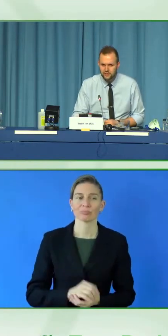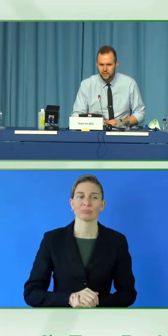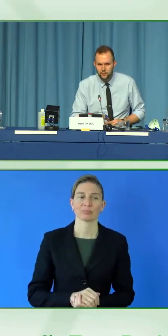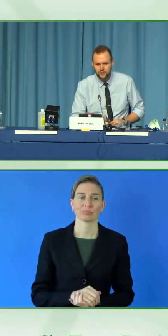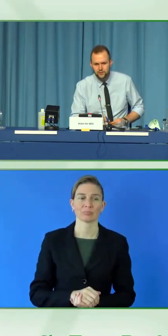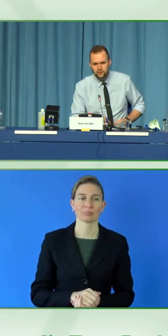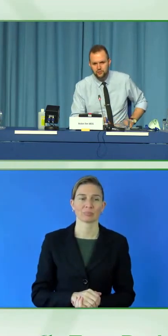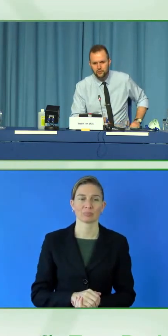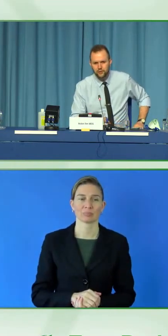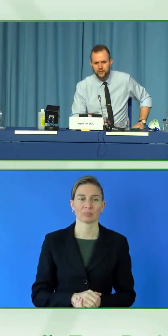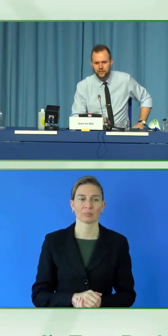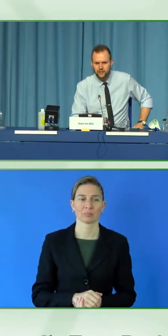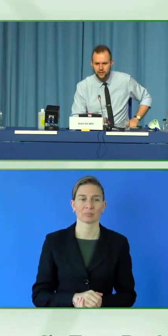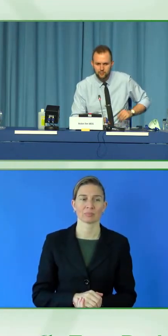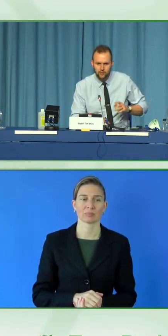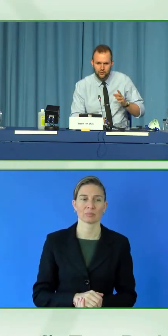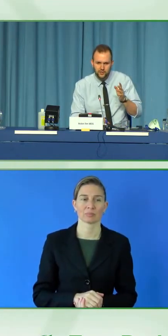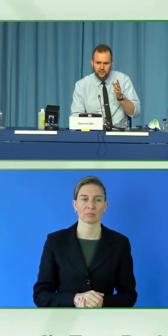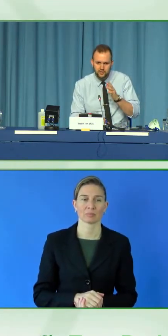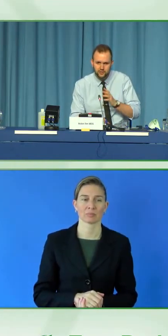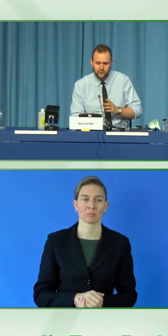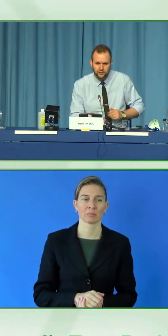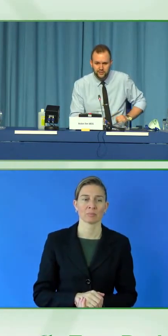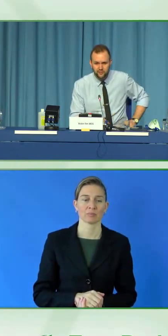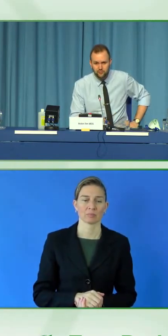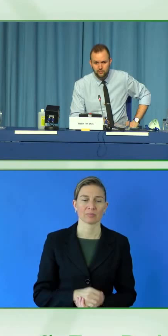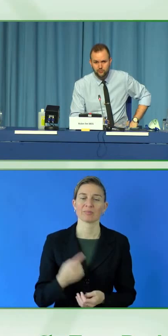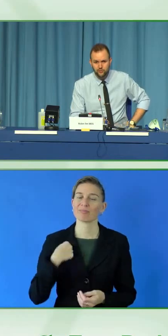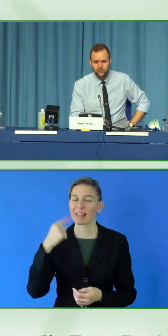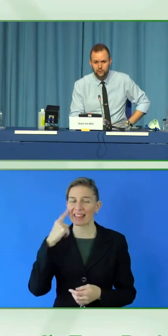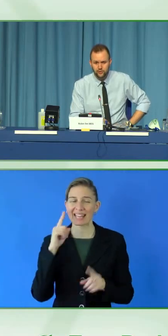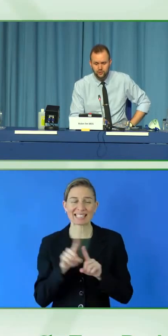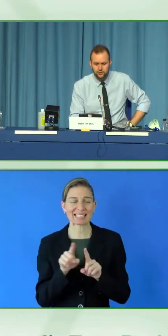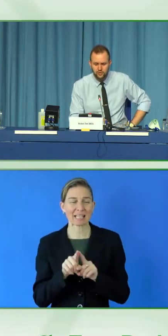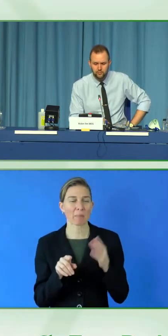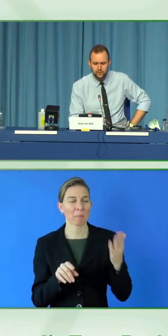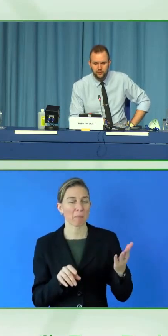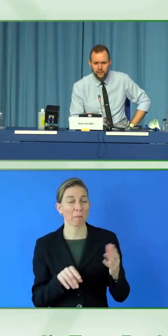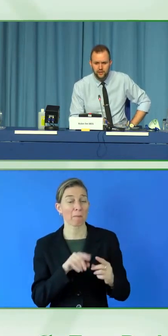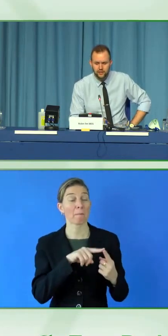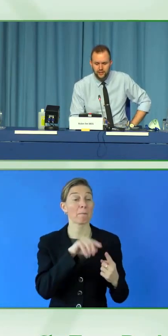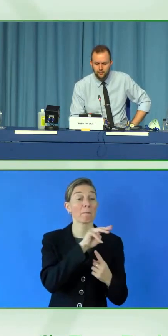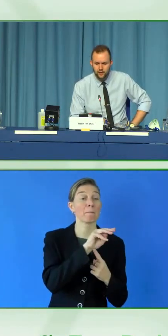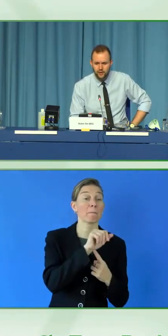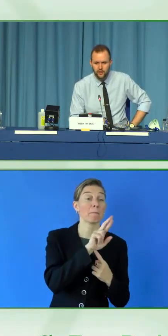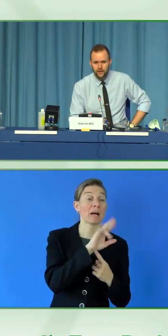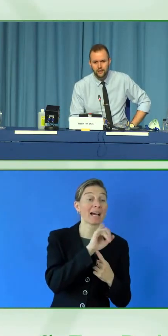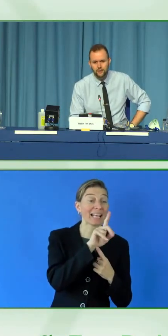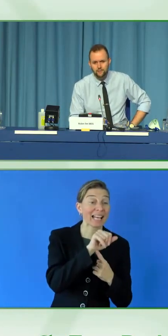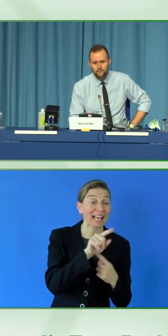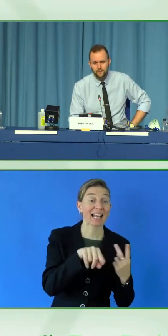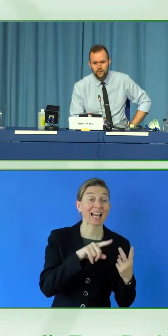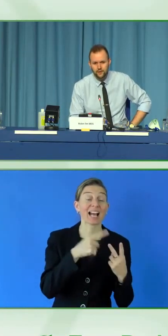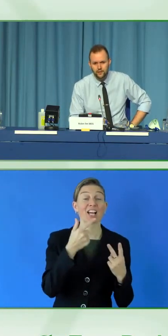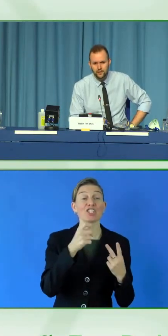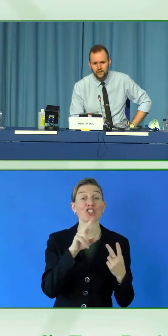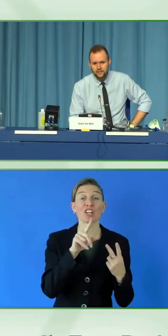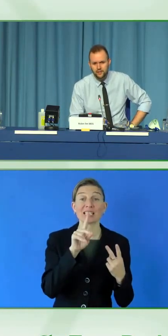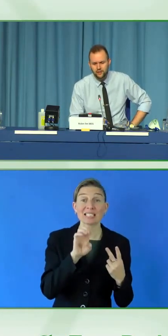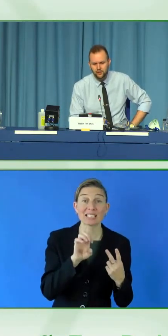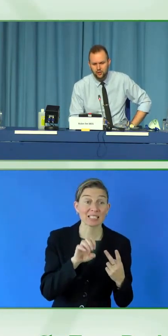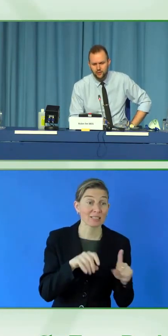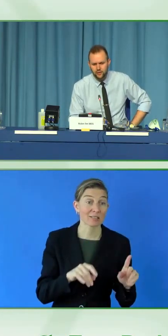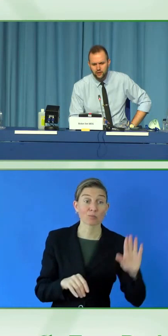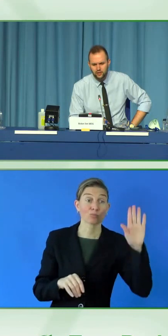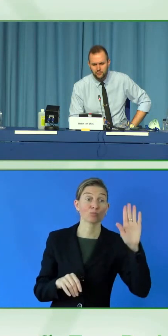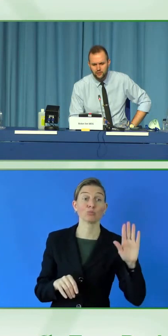Maybe the same question to Marinka, and Luis and Geraldine, feel free to also jump in at any time. Is